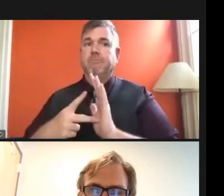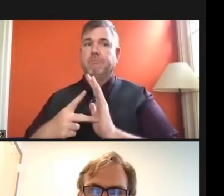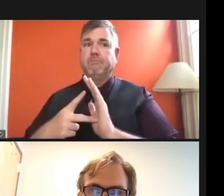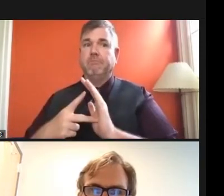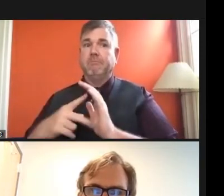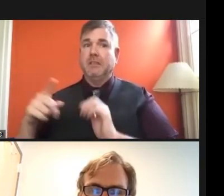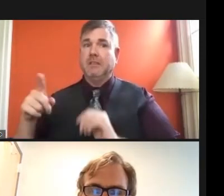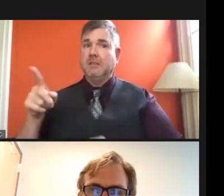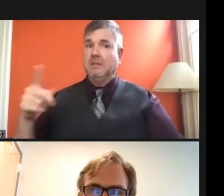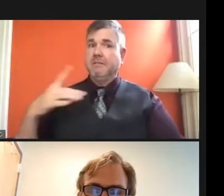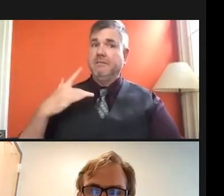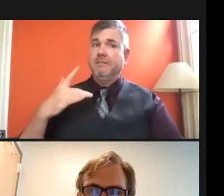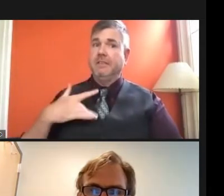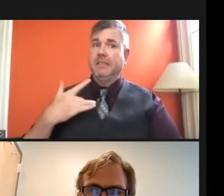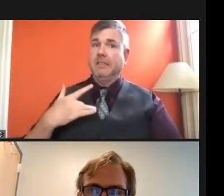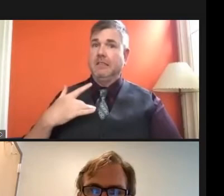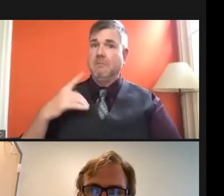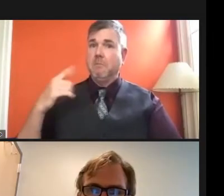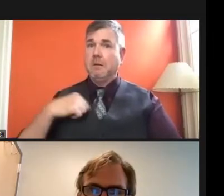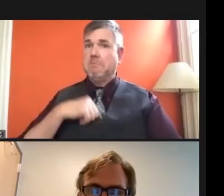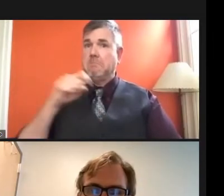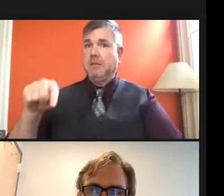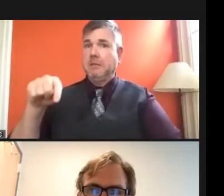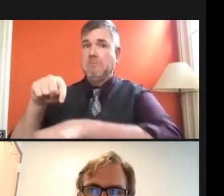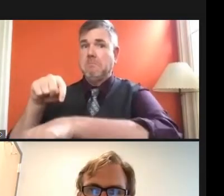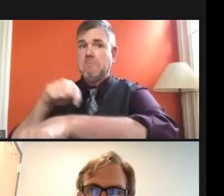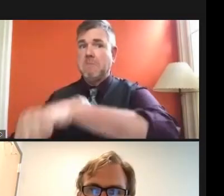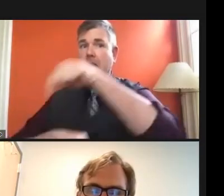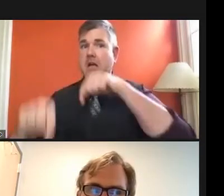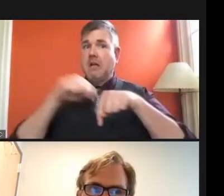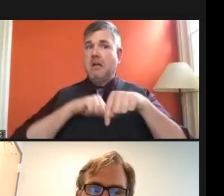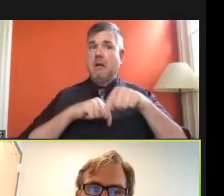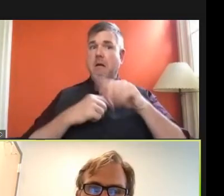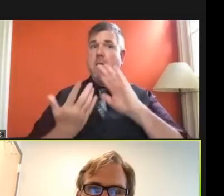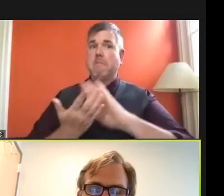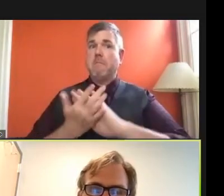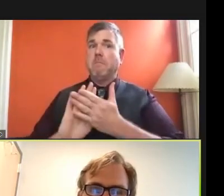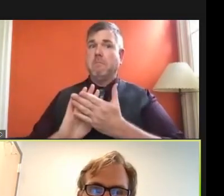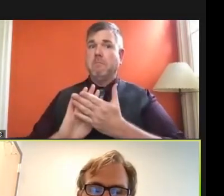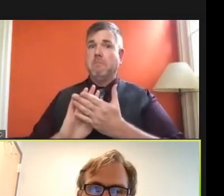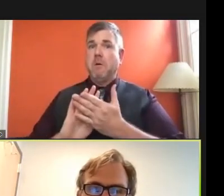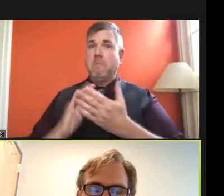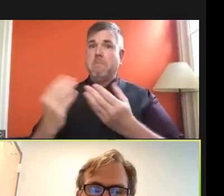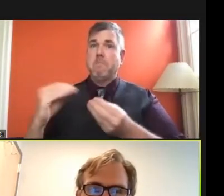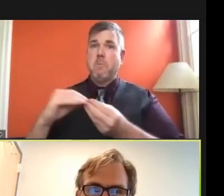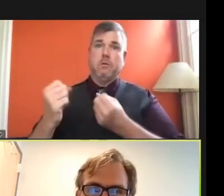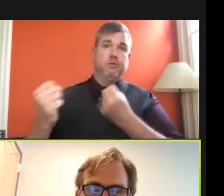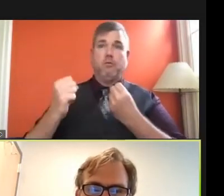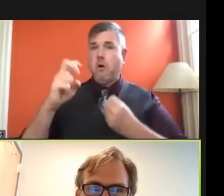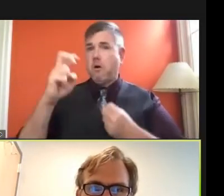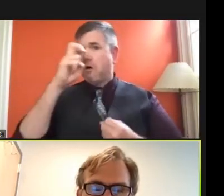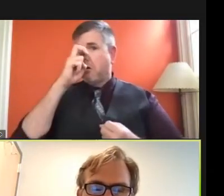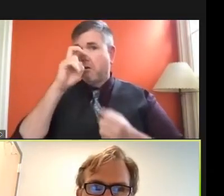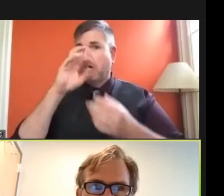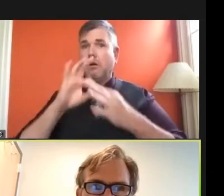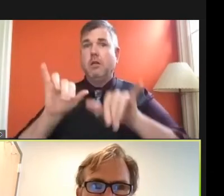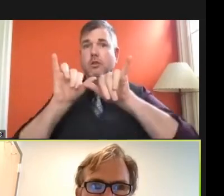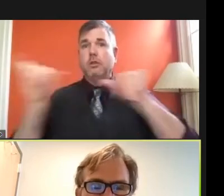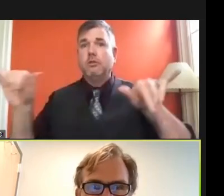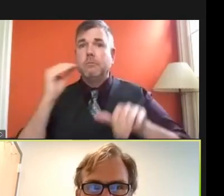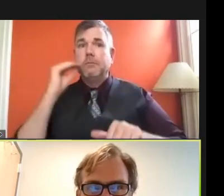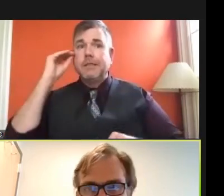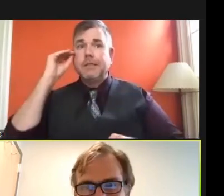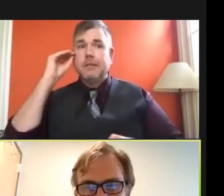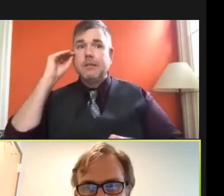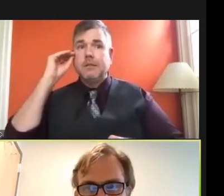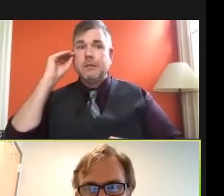shelter-in-place order in terms of that double down mentality? Yeah, we know that's a tool that's available to us. I mean, that was how we,